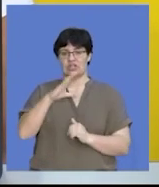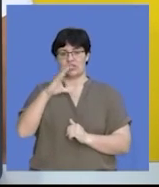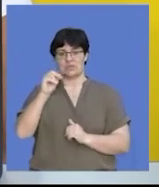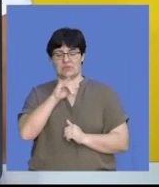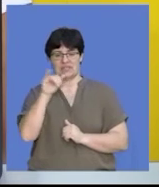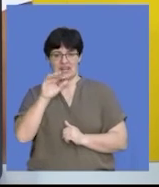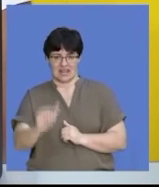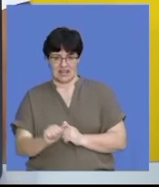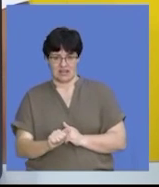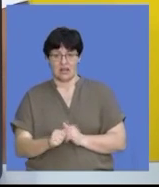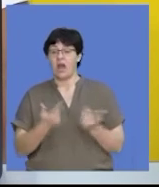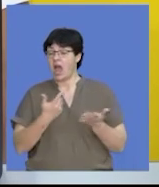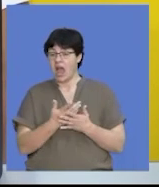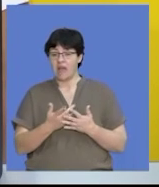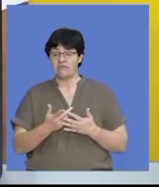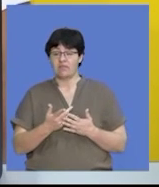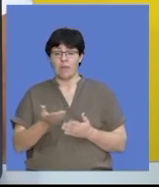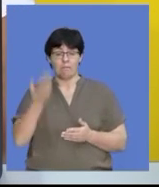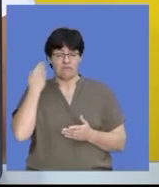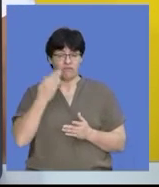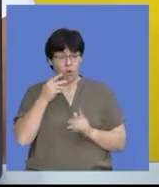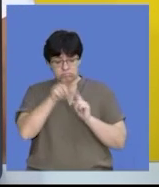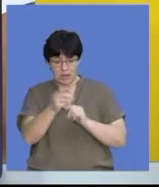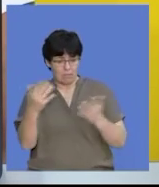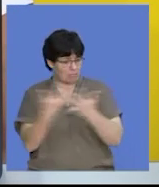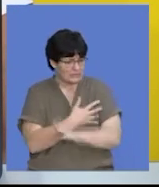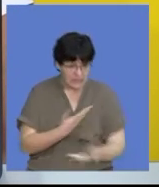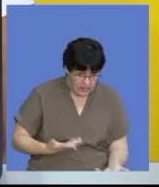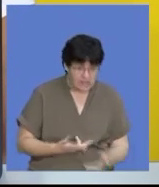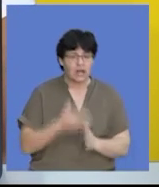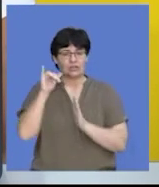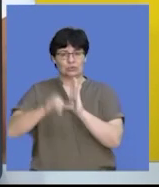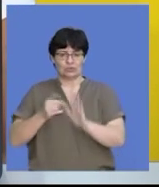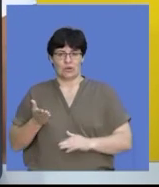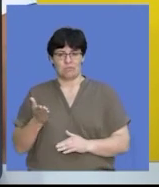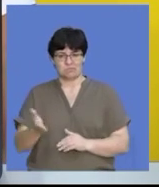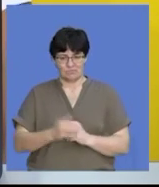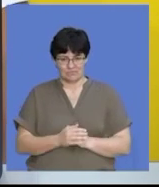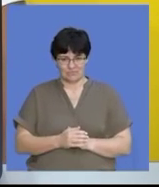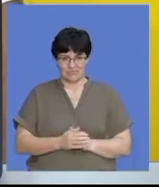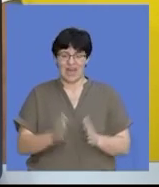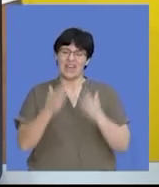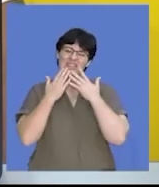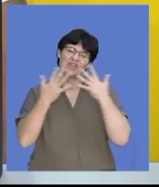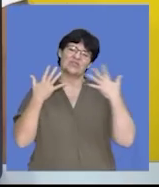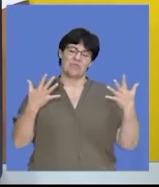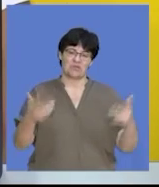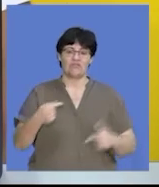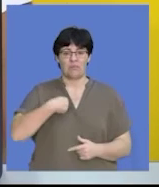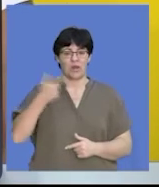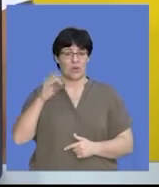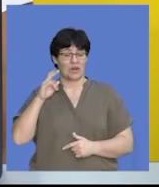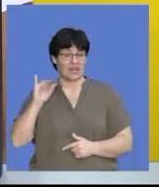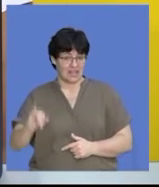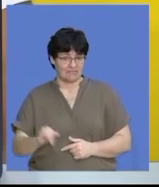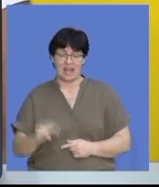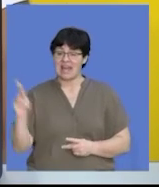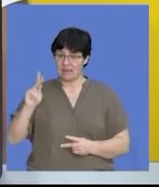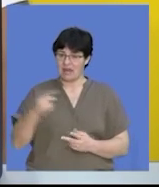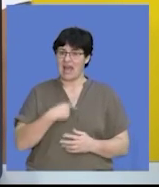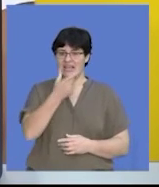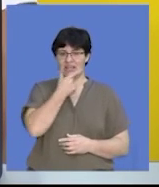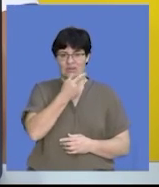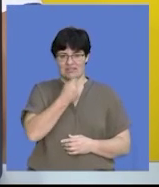www.wasamatrix.co.za, and if you missed any of our lessons, they are available on our YouTube channel. Thank you so much guys from me, Looney, Cameron